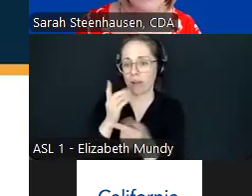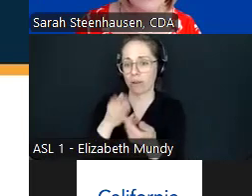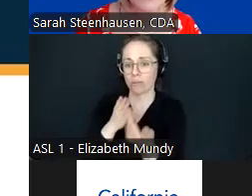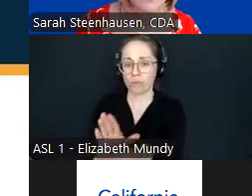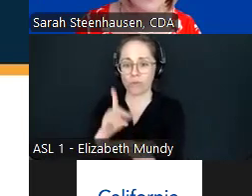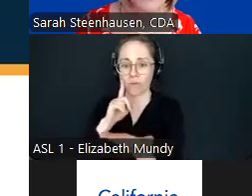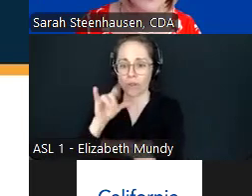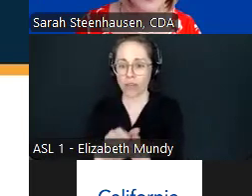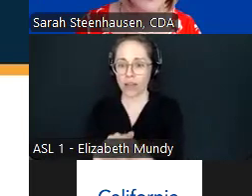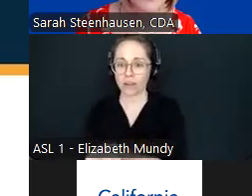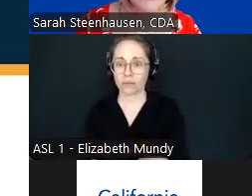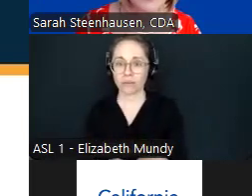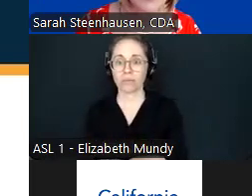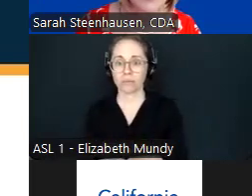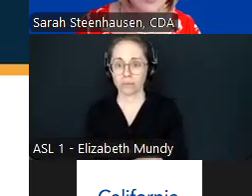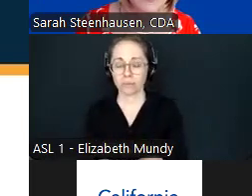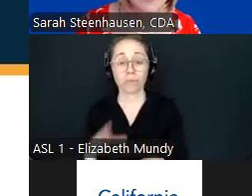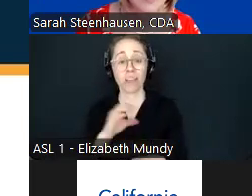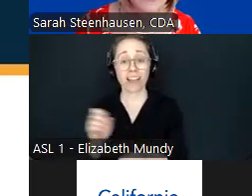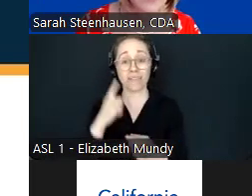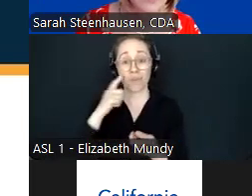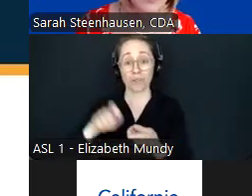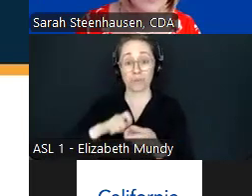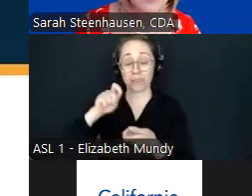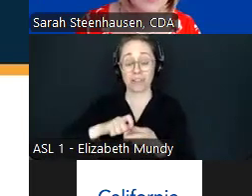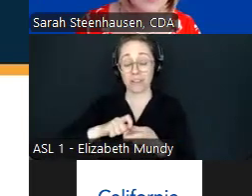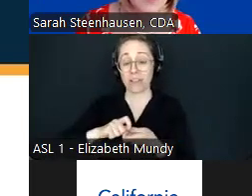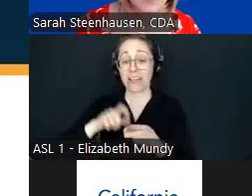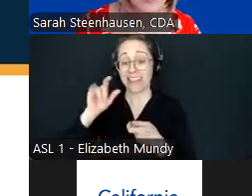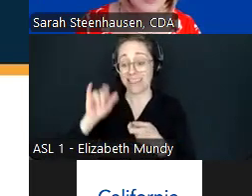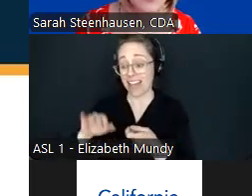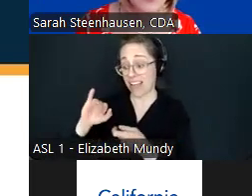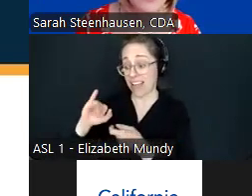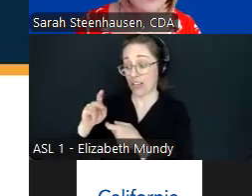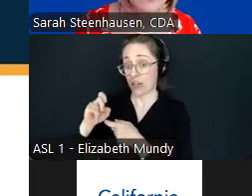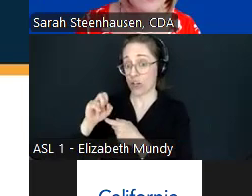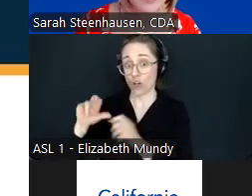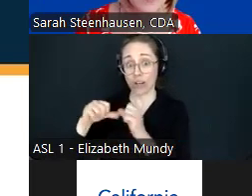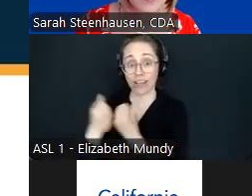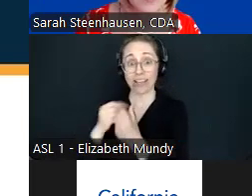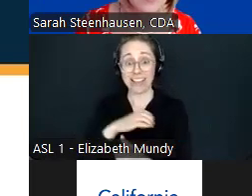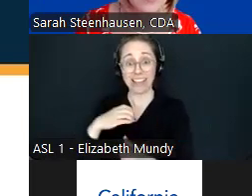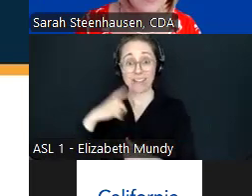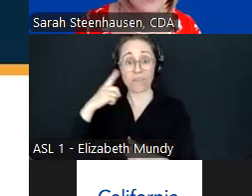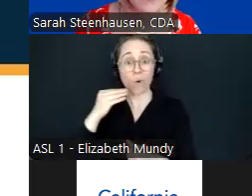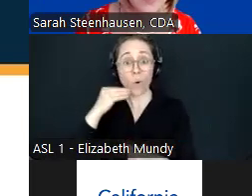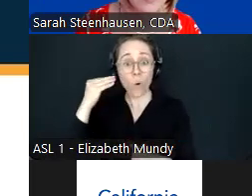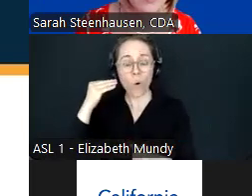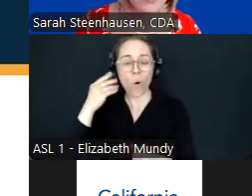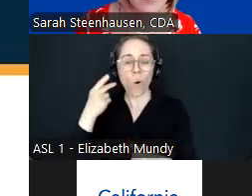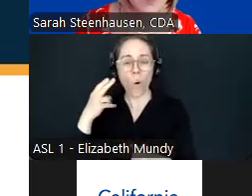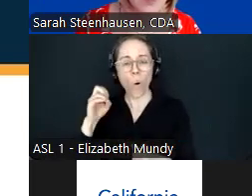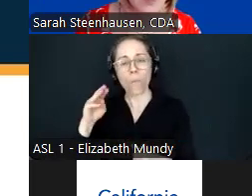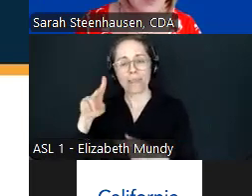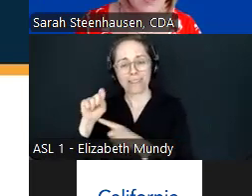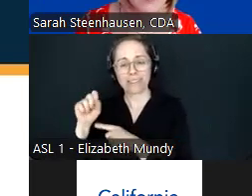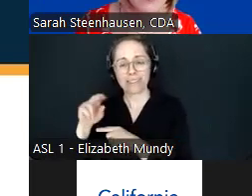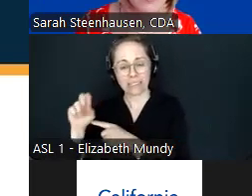colleagues, particularly at the Interagency Council on Homelessness. They just recently stood up a lived experience advisory